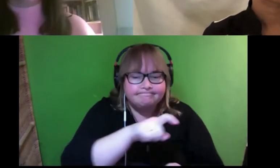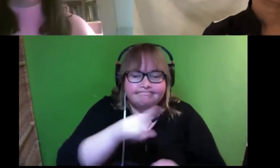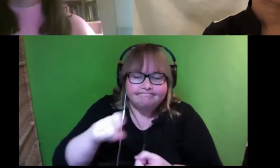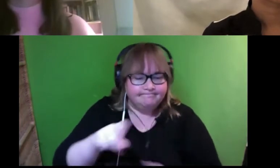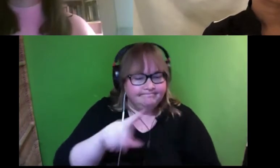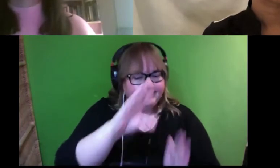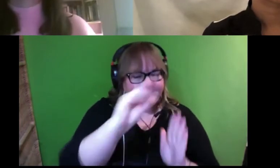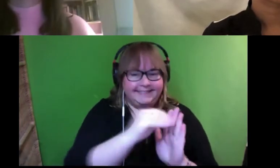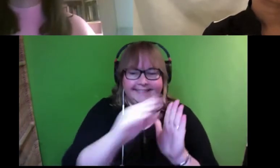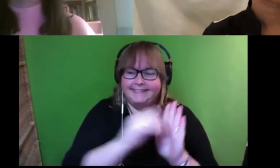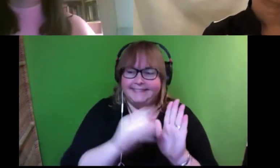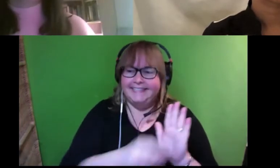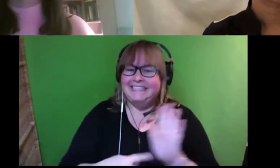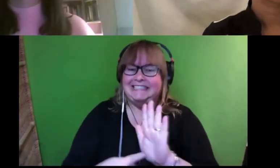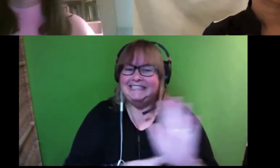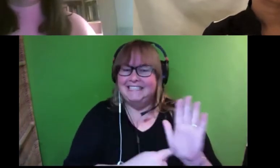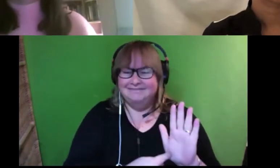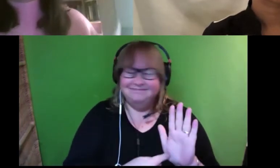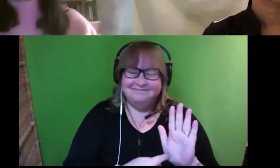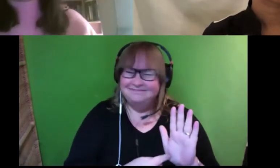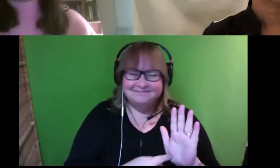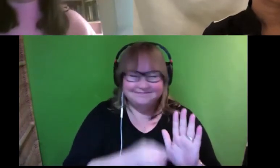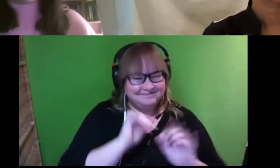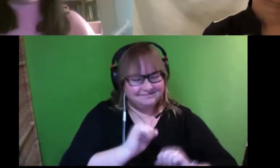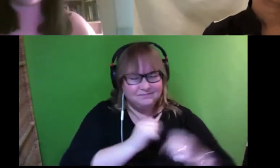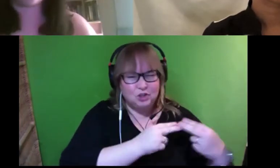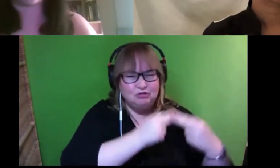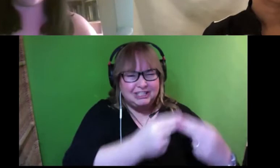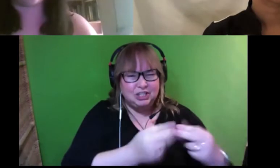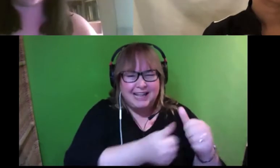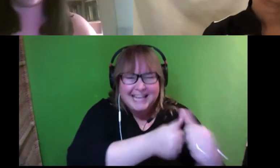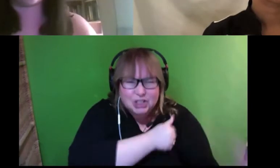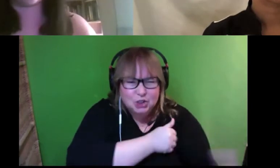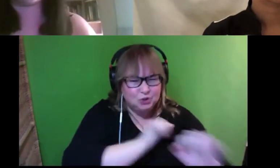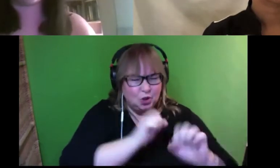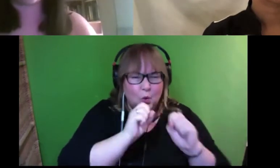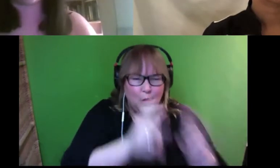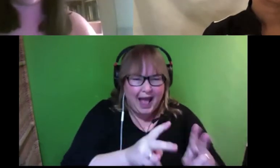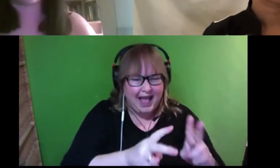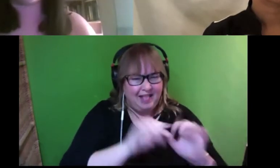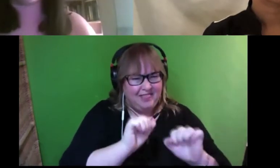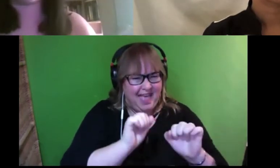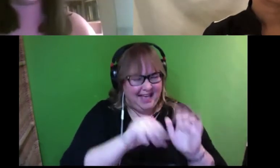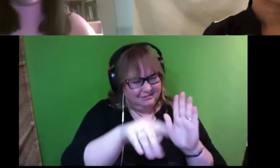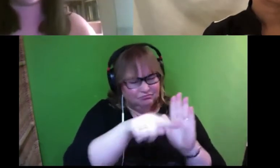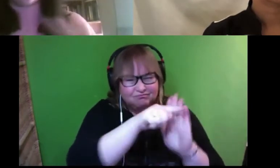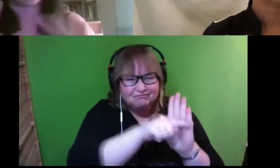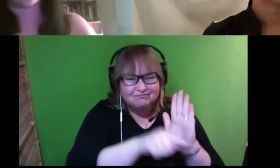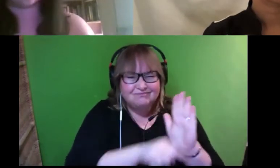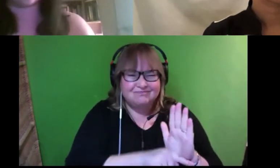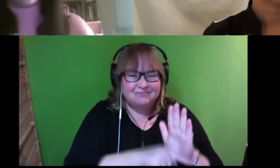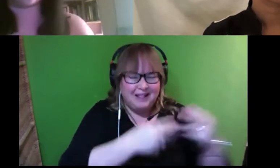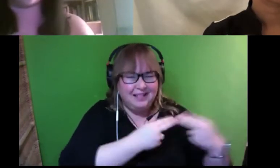institutional, I guess, set of frameworks for curating, and curating